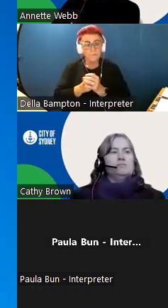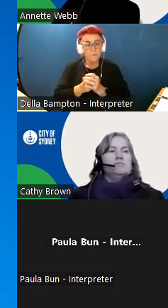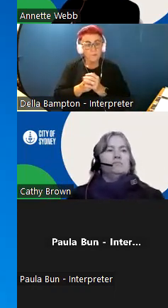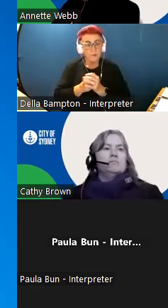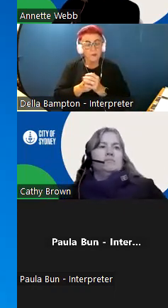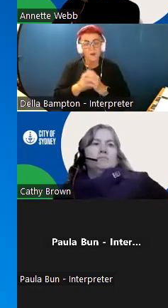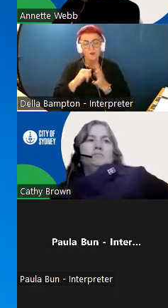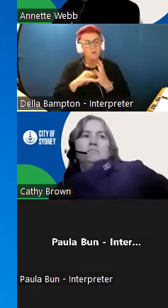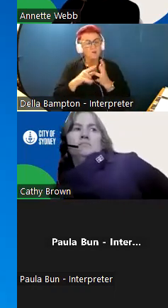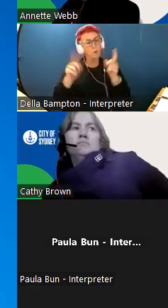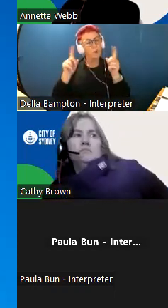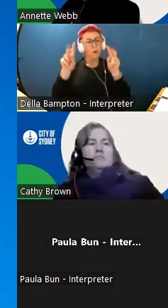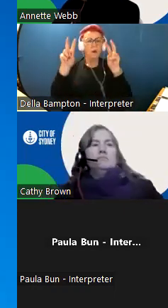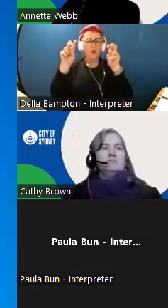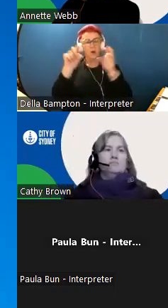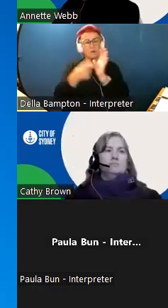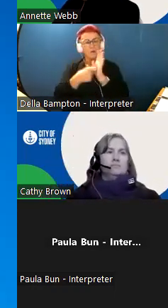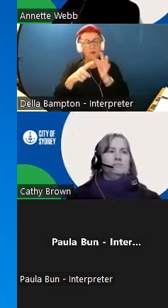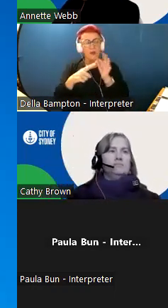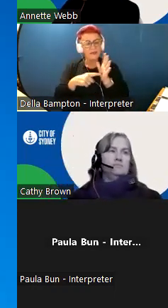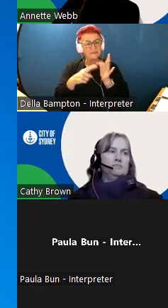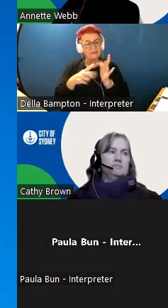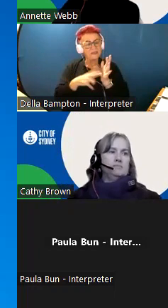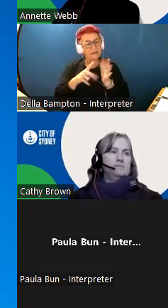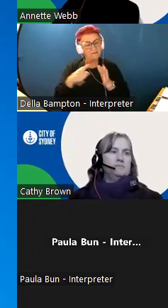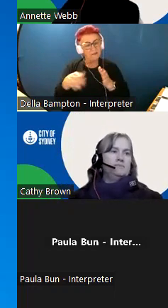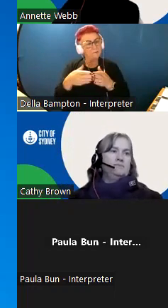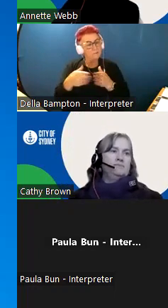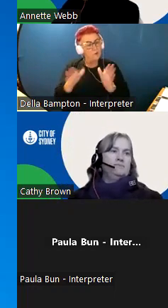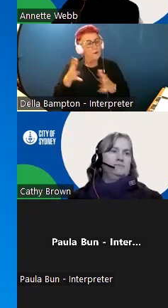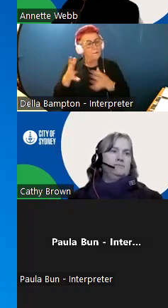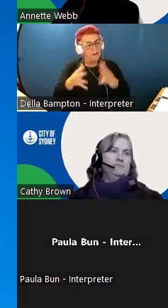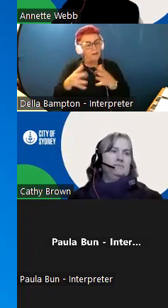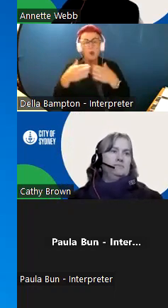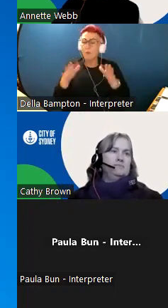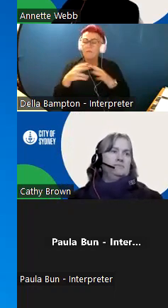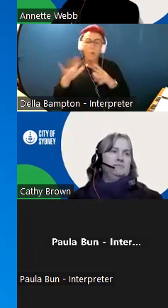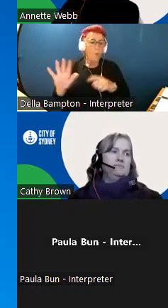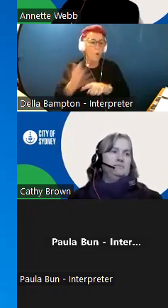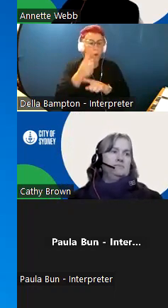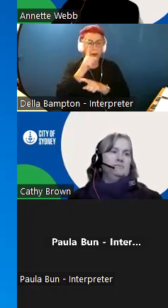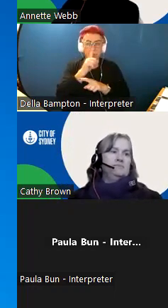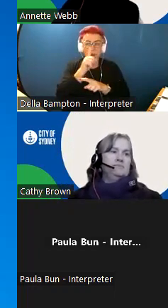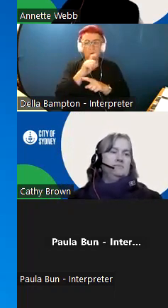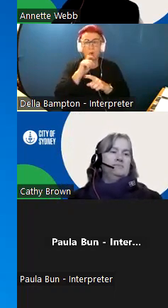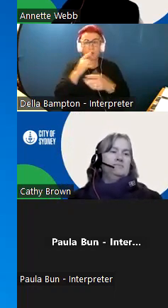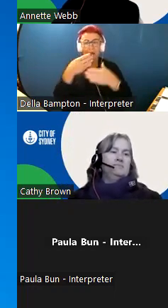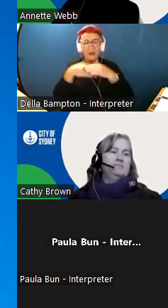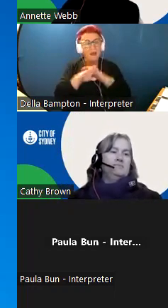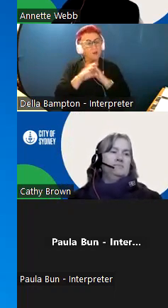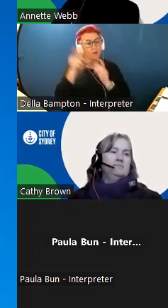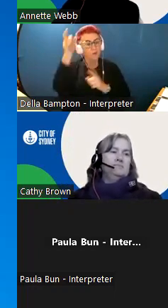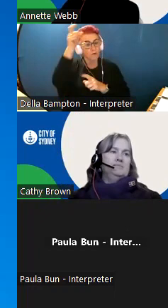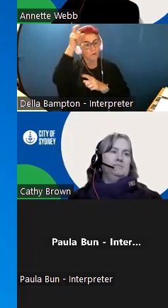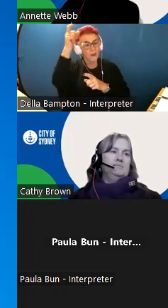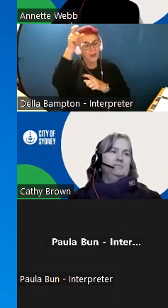So what is a creative? It's a pretty broad term. This program is open to all individuals working in the creative industry. This could